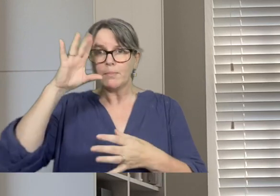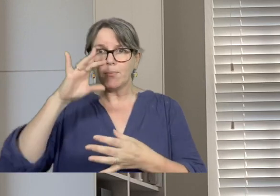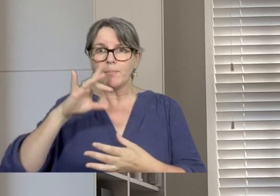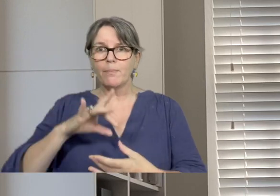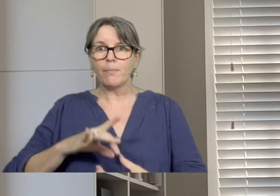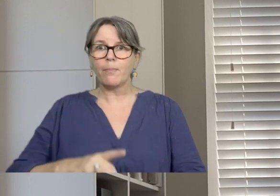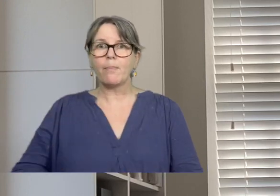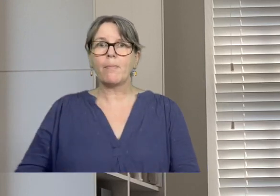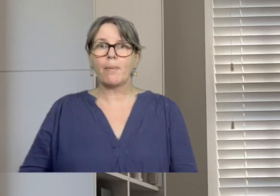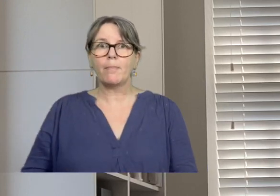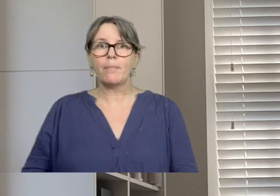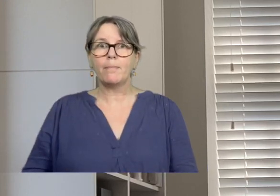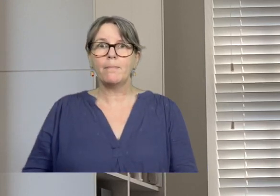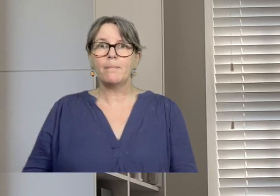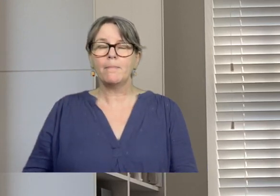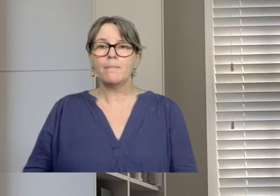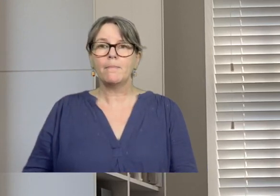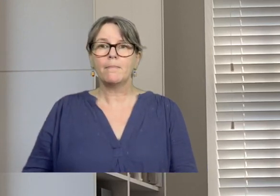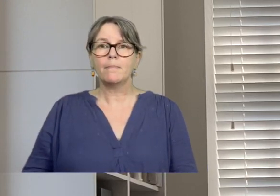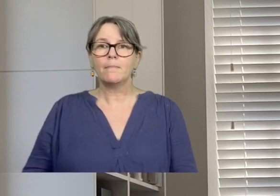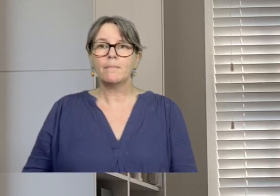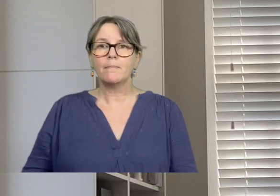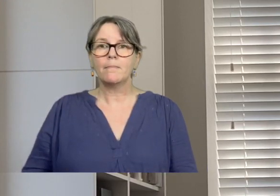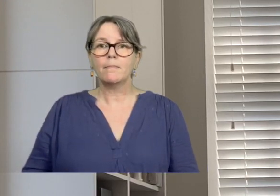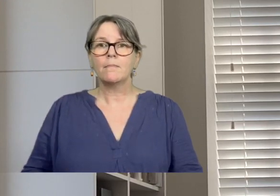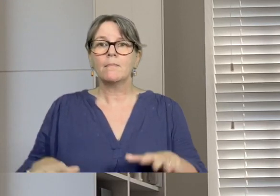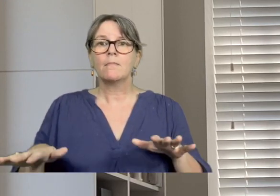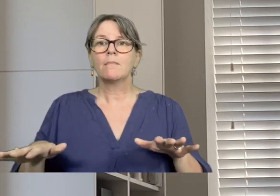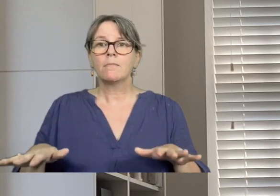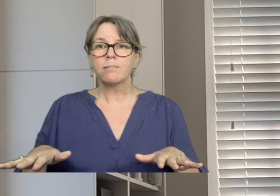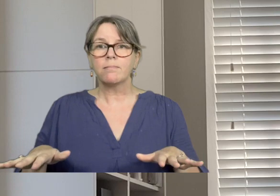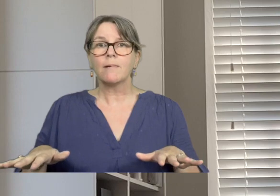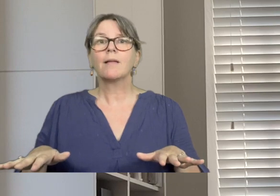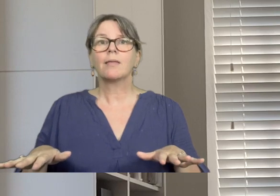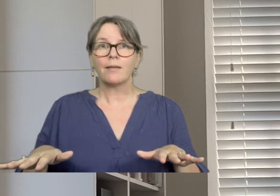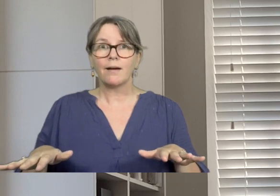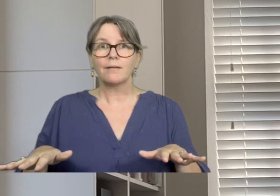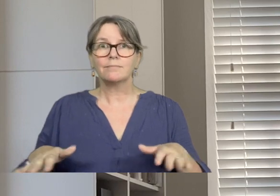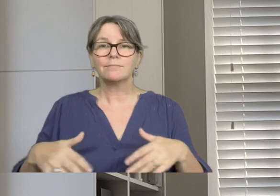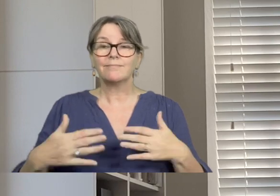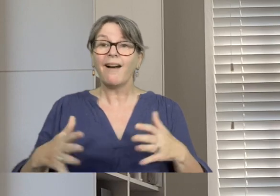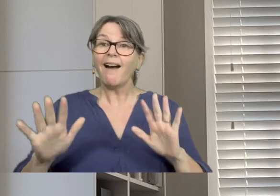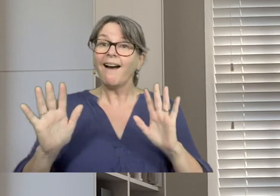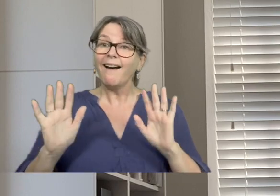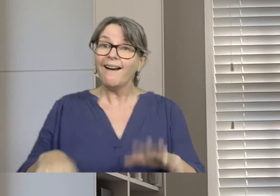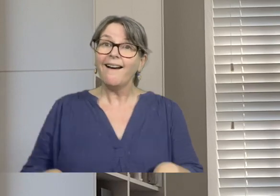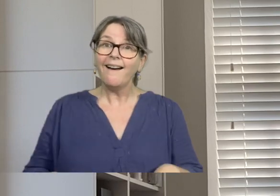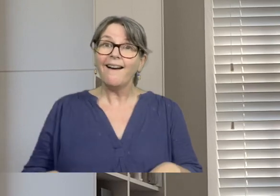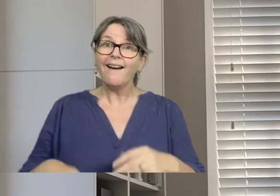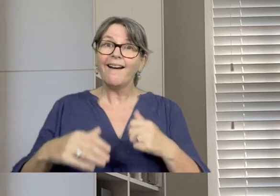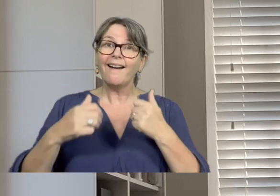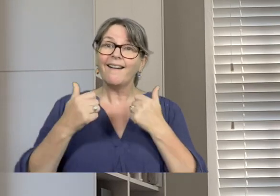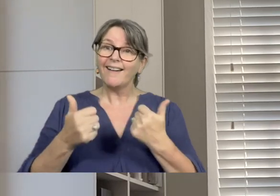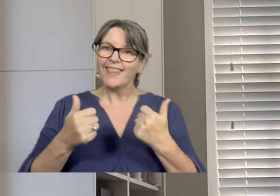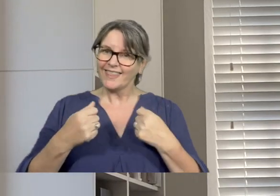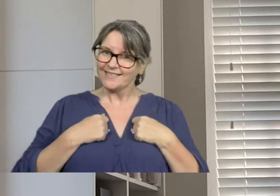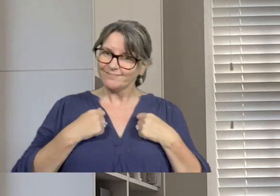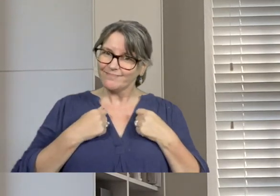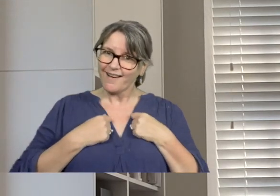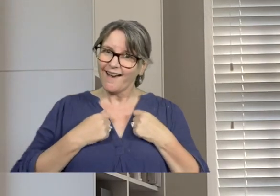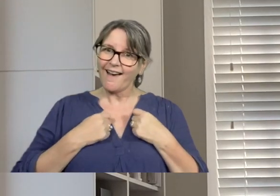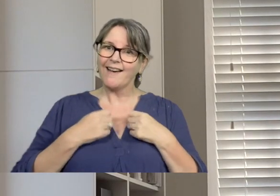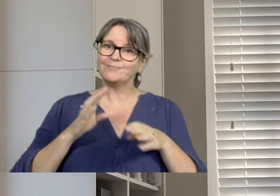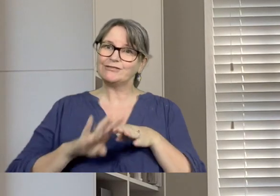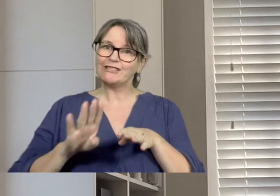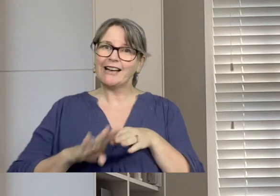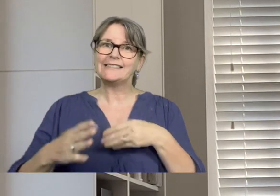of openness before moving on and moving forwards. So that's me. That's